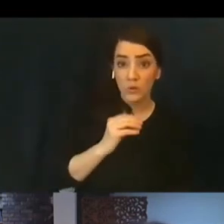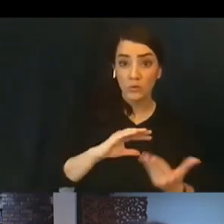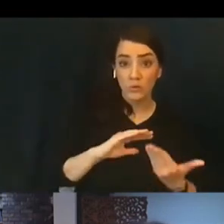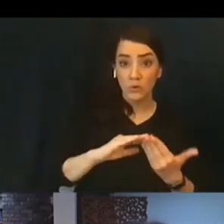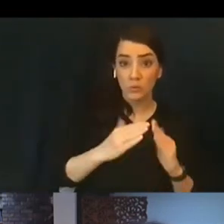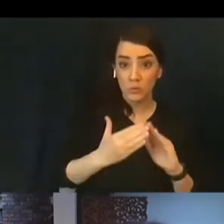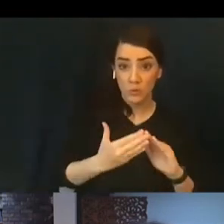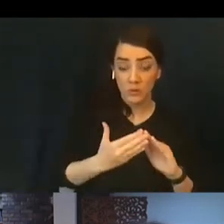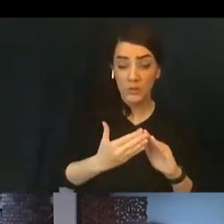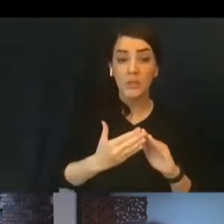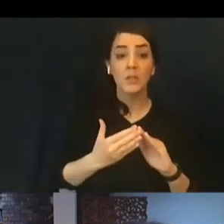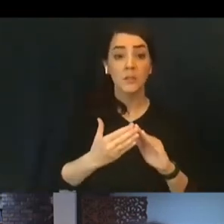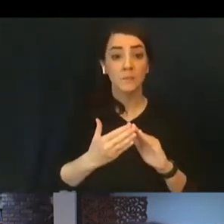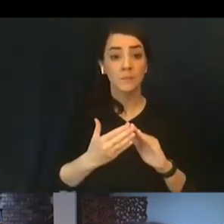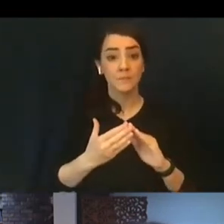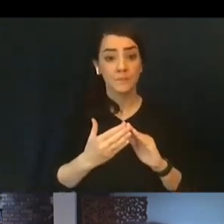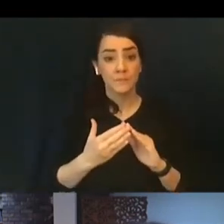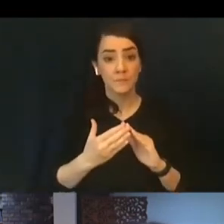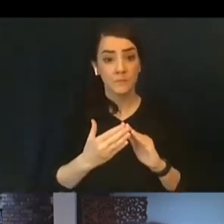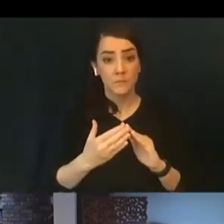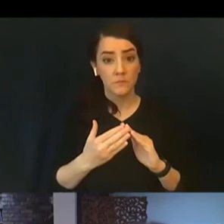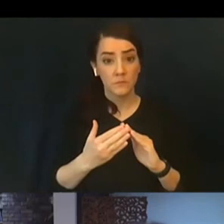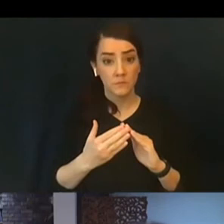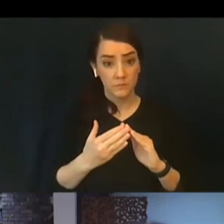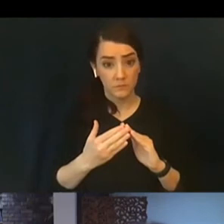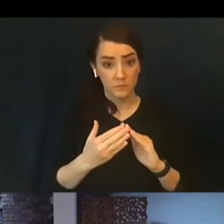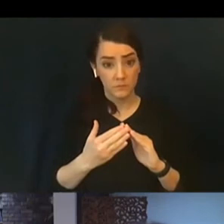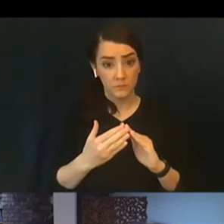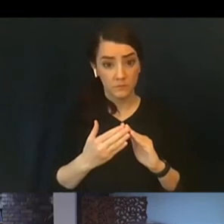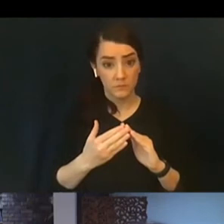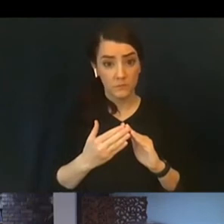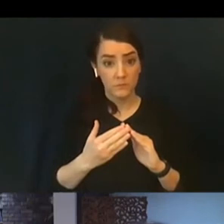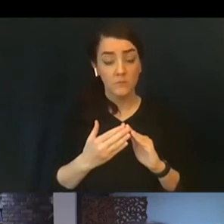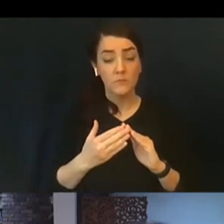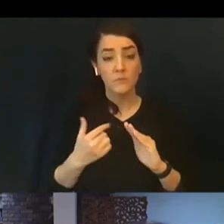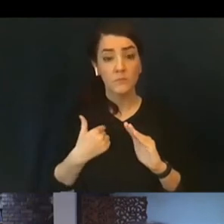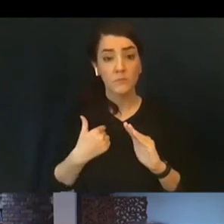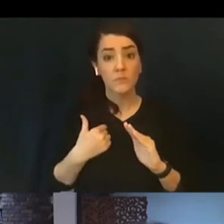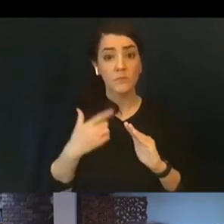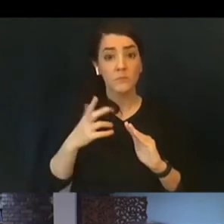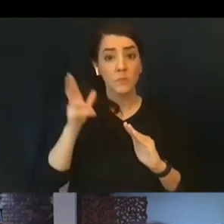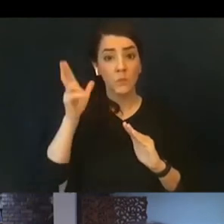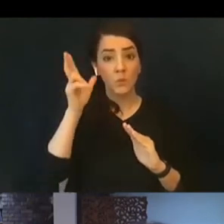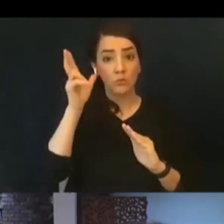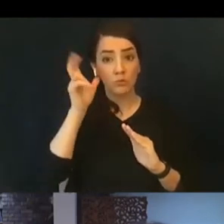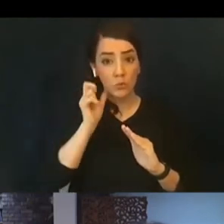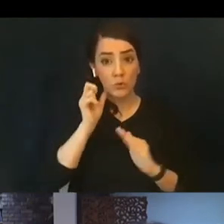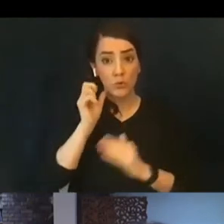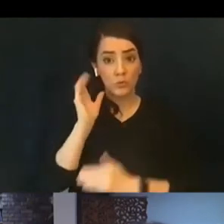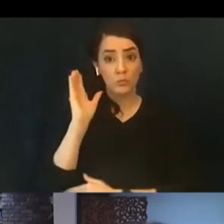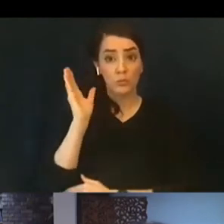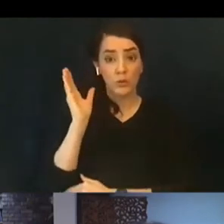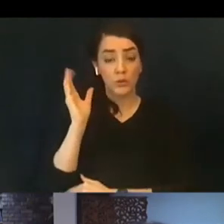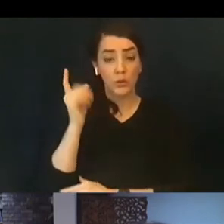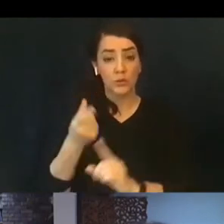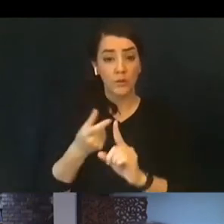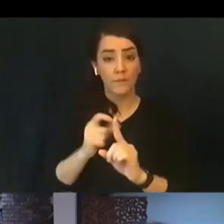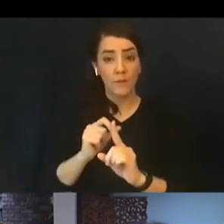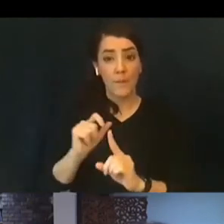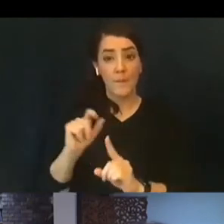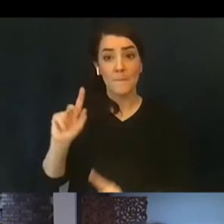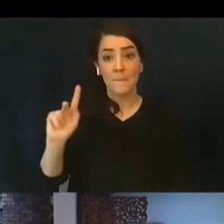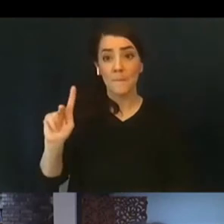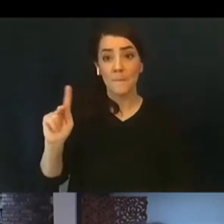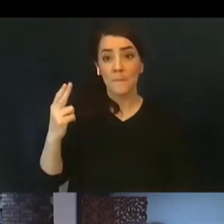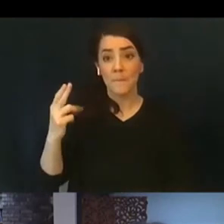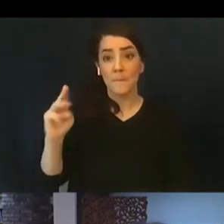presentation from the Khmer community, I'm very, very interested to work with them as well.